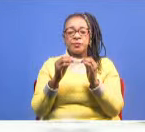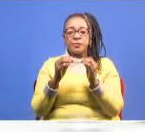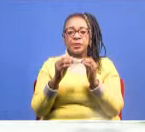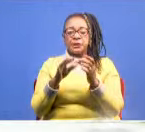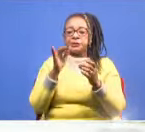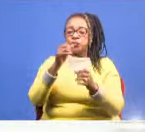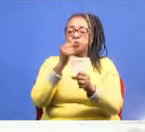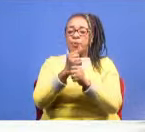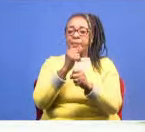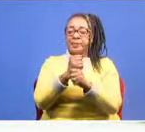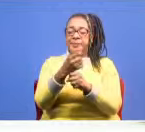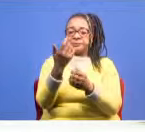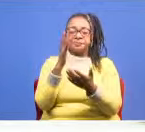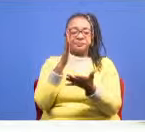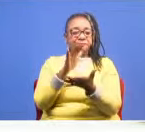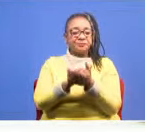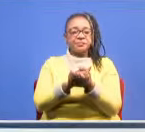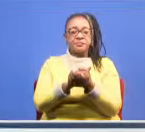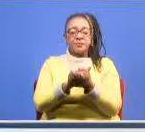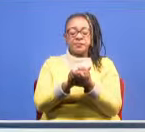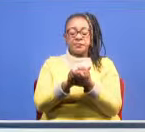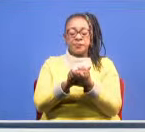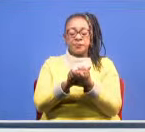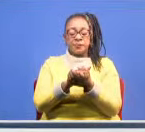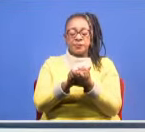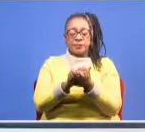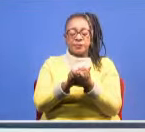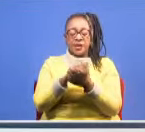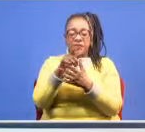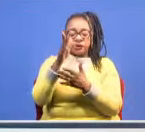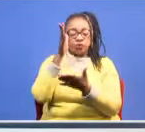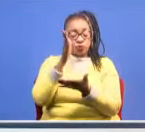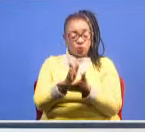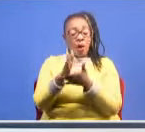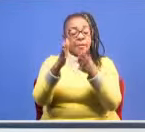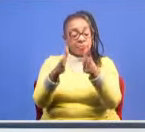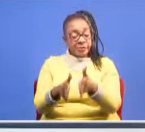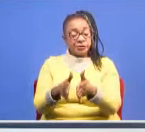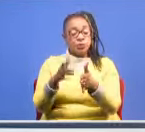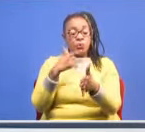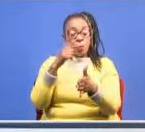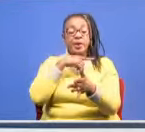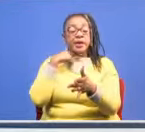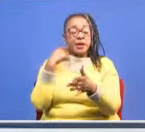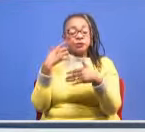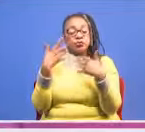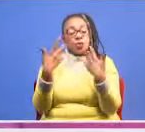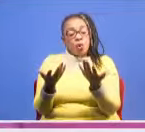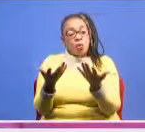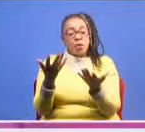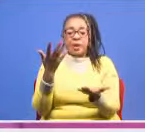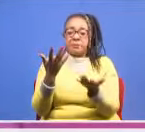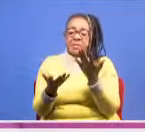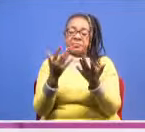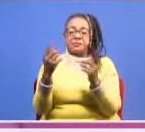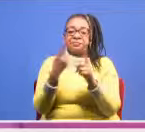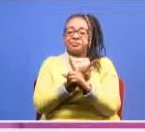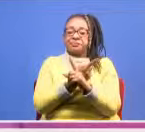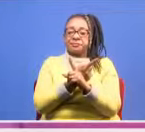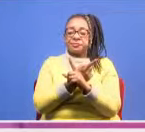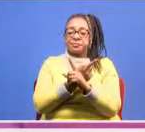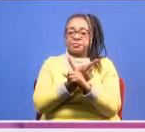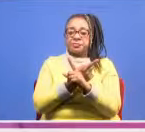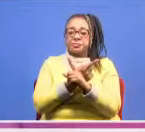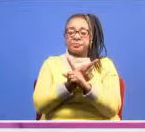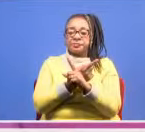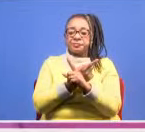believe that this suspect is indeed the culprit, or could he have potentially been framed, which are